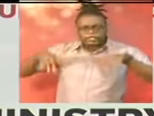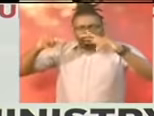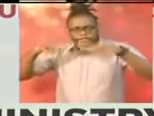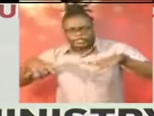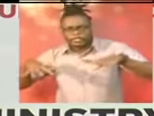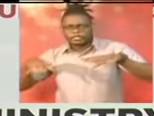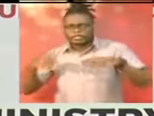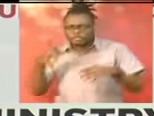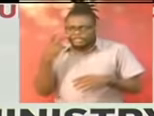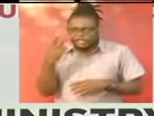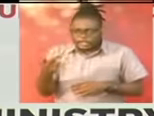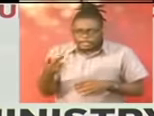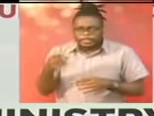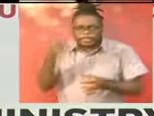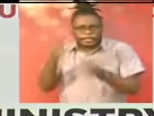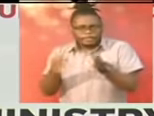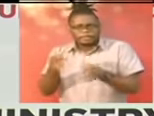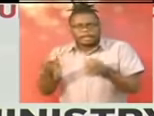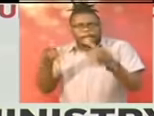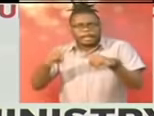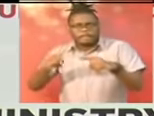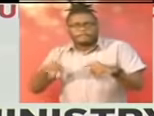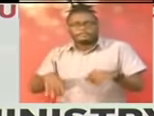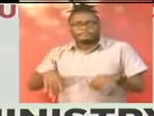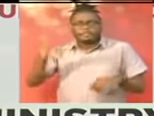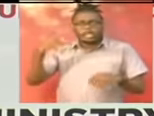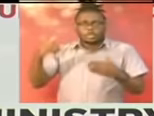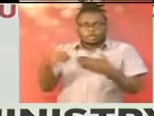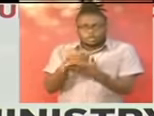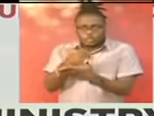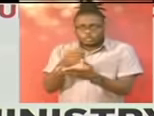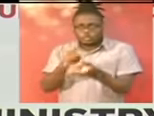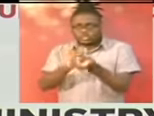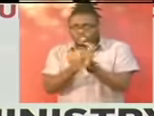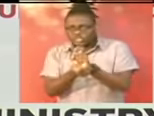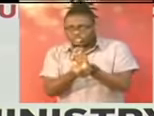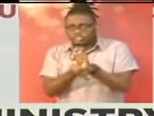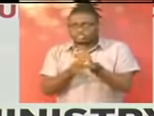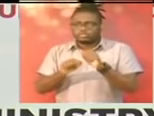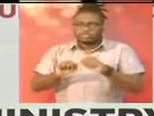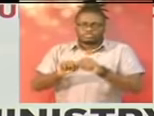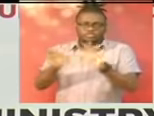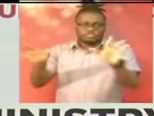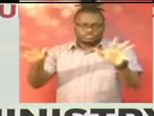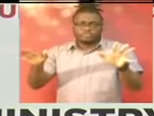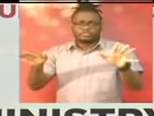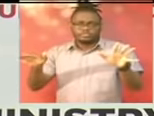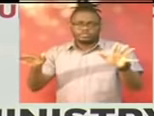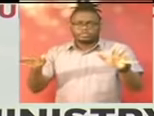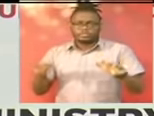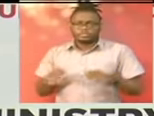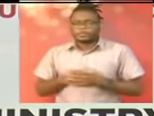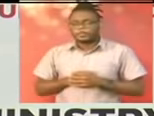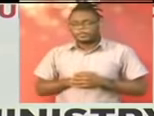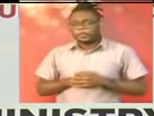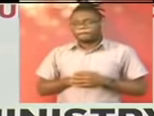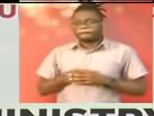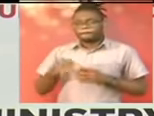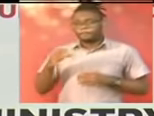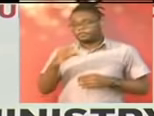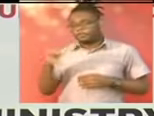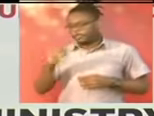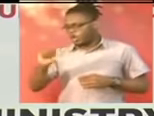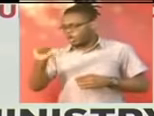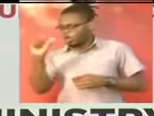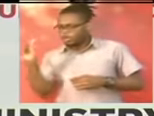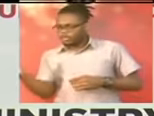second, again, we need to bear in mind that the only mixed schedule that has been approved so far is